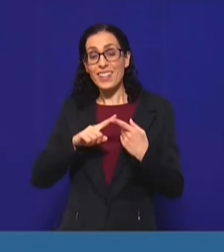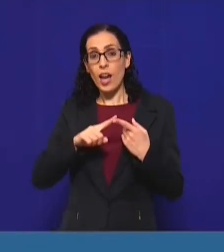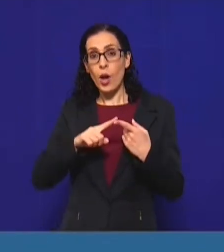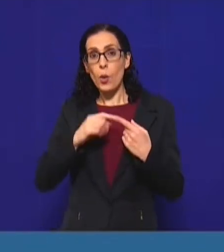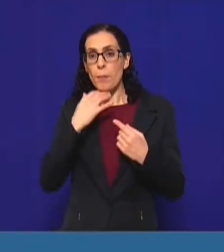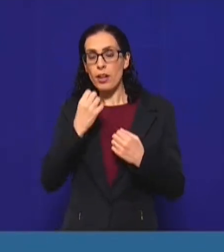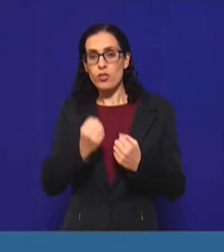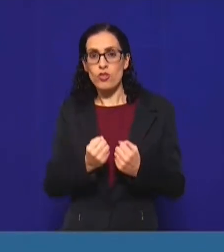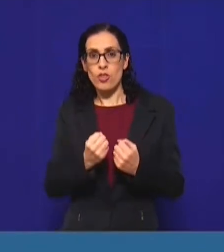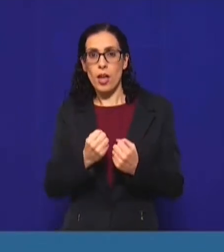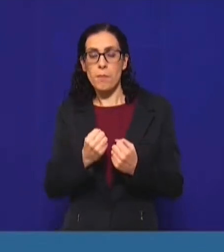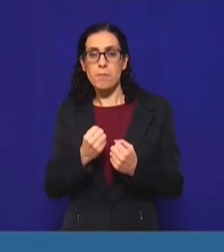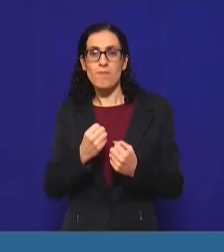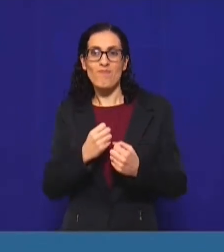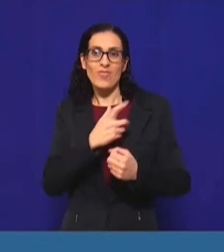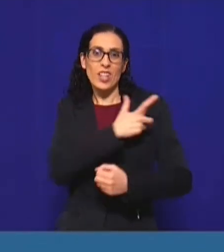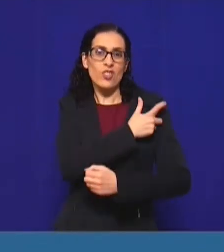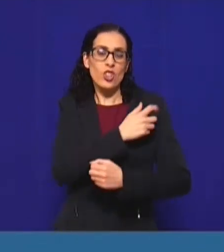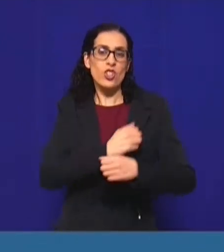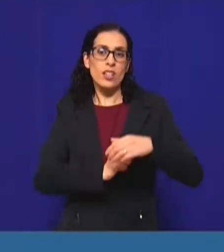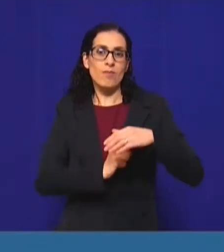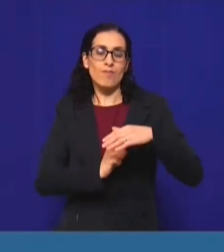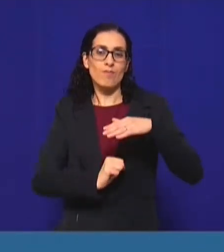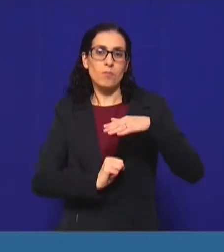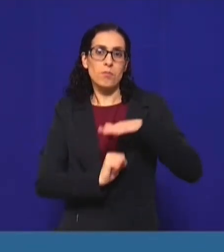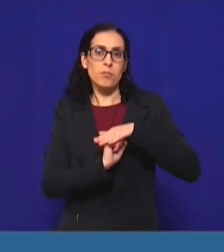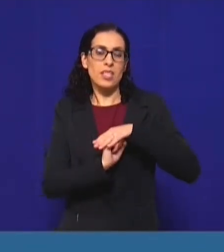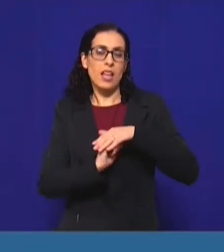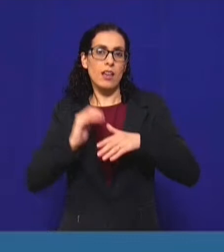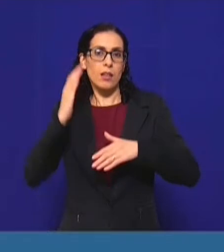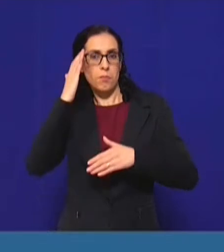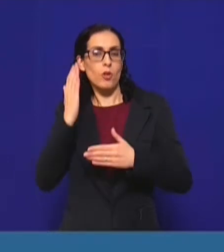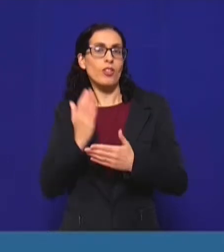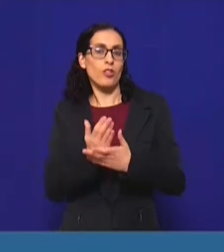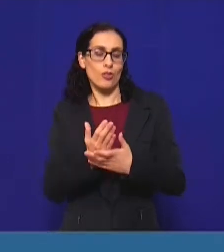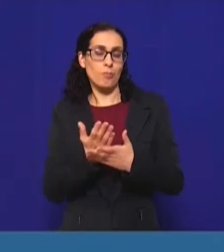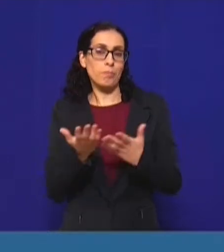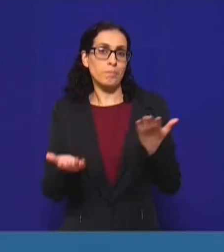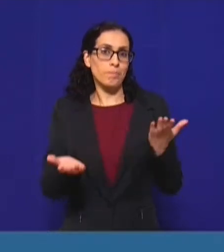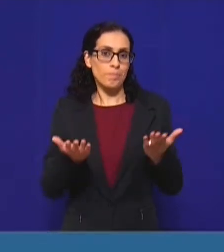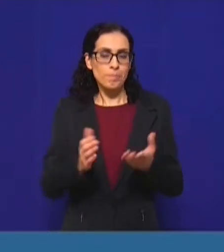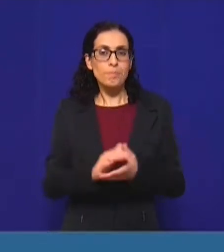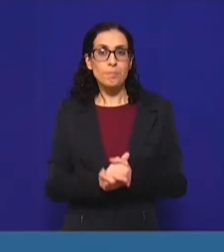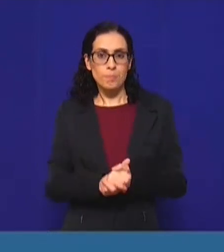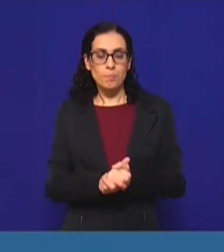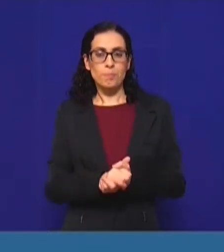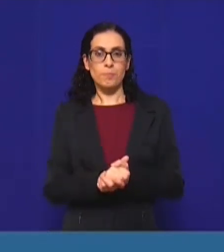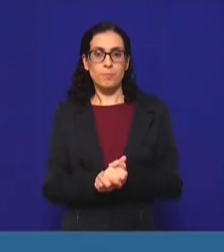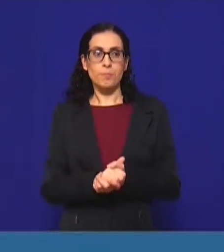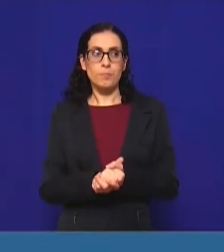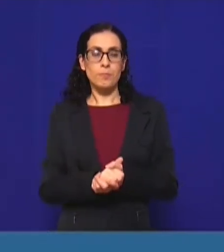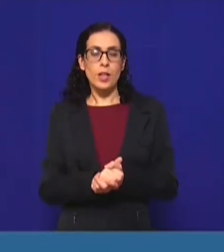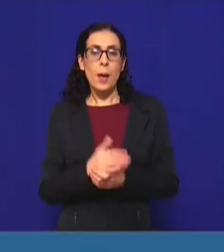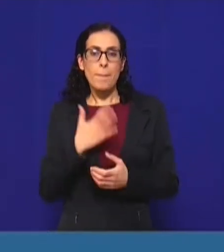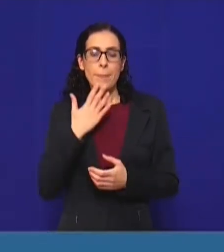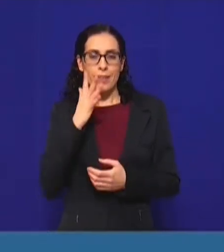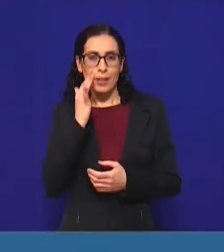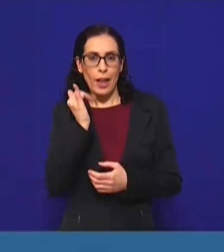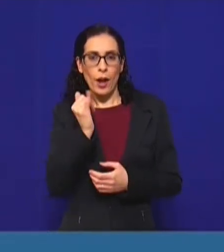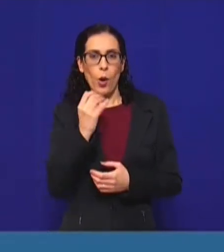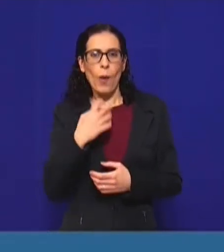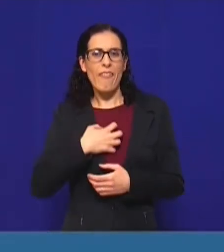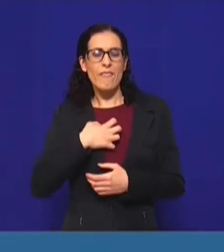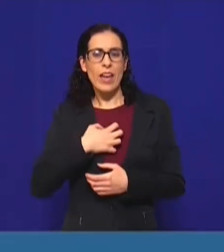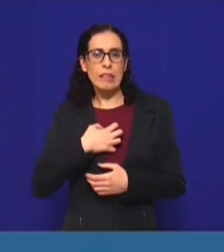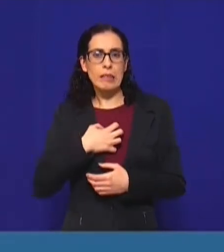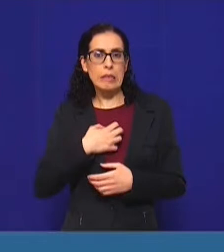hemm biżżejjed effectiveness. Rridu nifhmu wkoll li meta aħna qegħdin nitkellmu fuq l-efficacy ta' dawn il-vaccine, meta